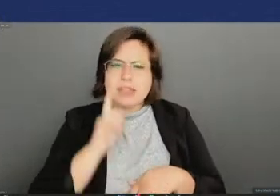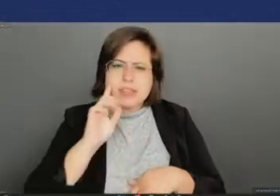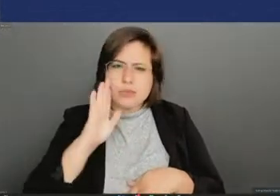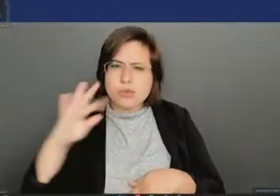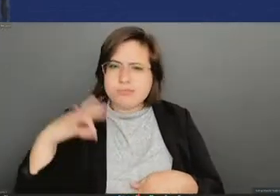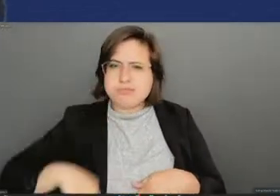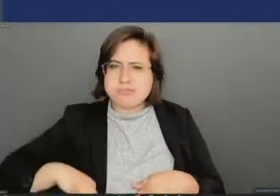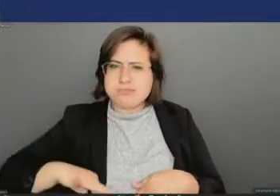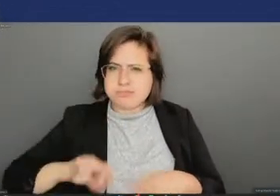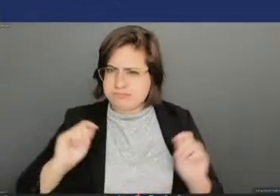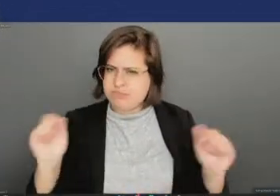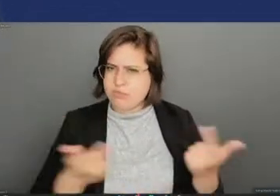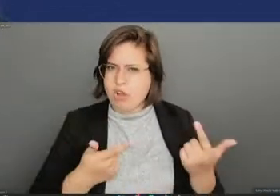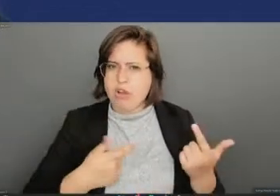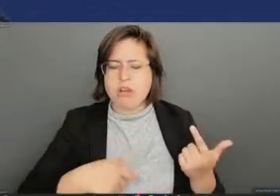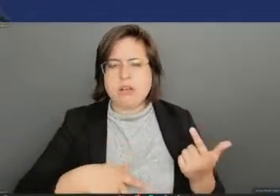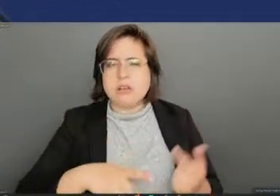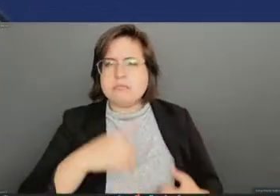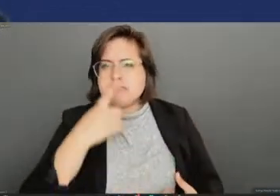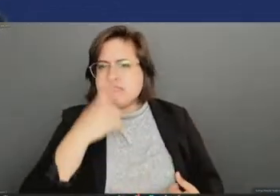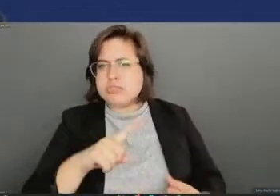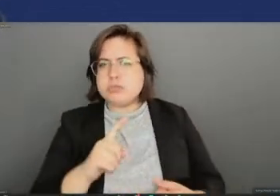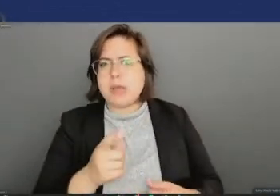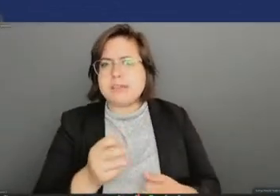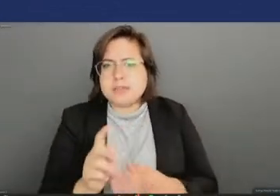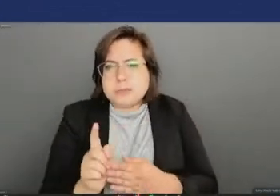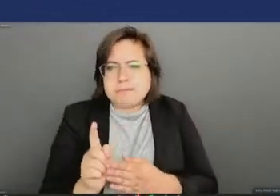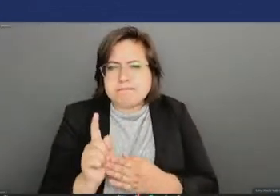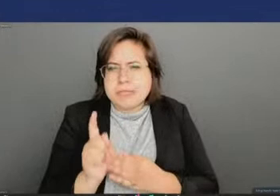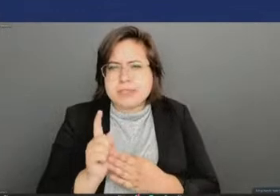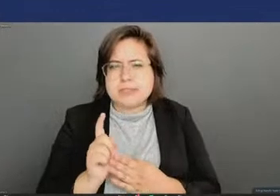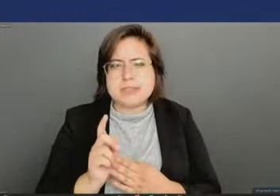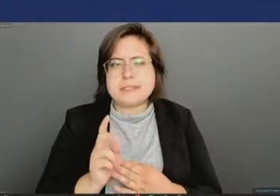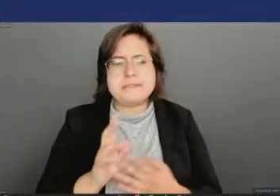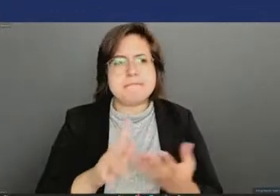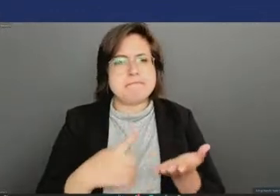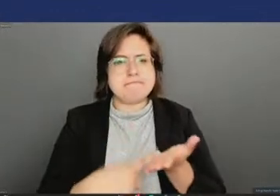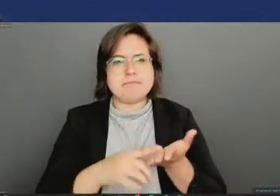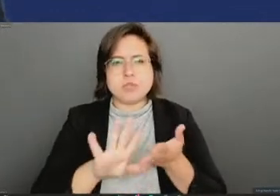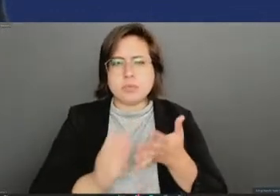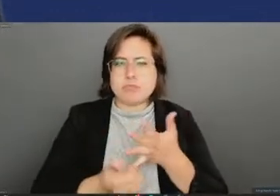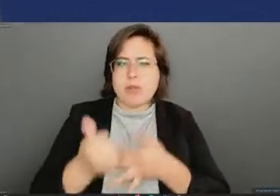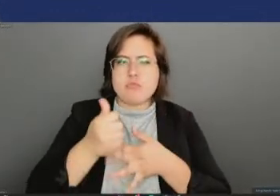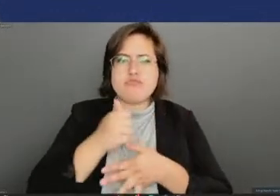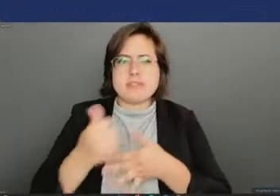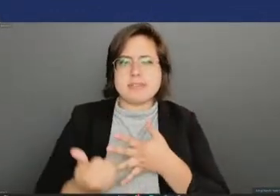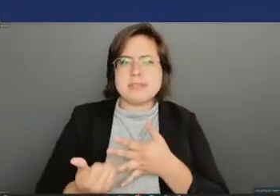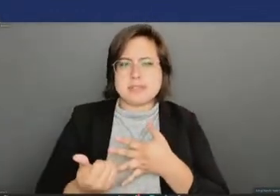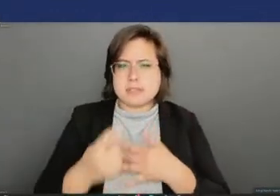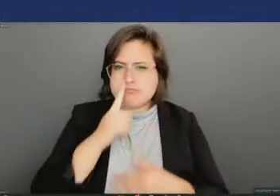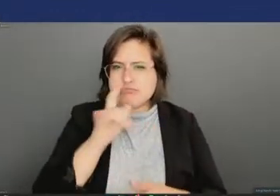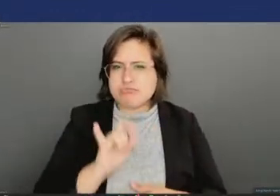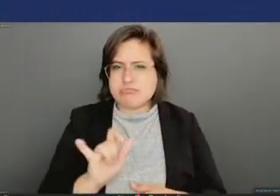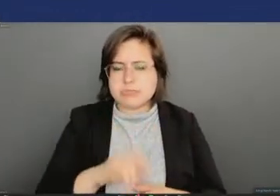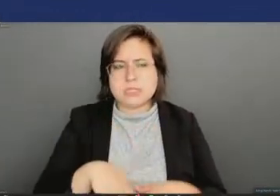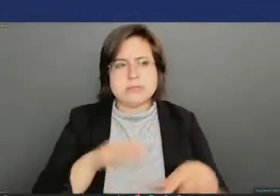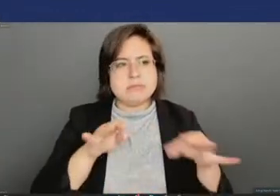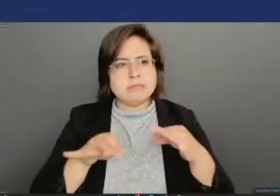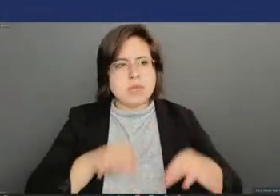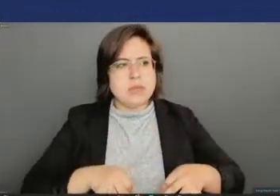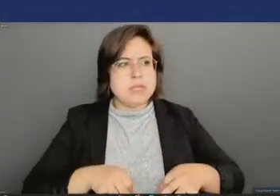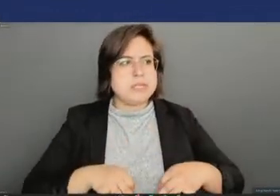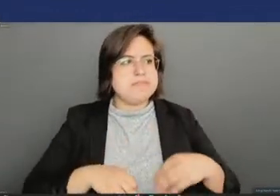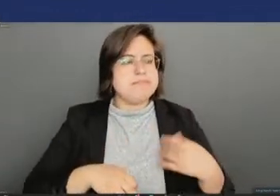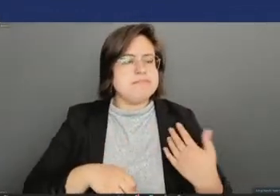if you would just take a few minutes and talk about your priorities. Tell us where